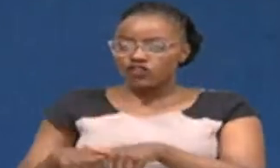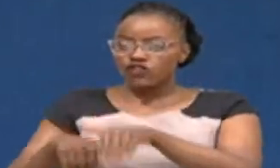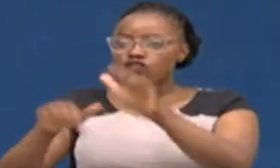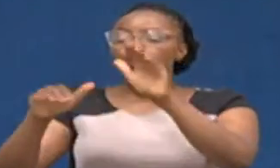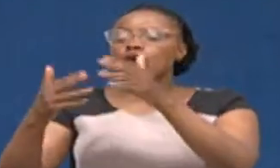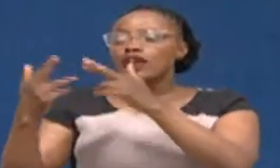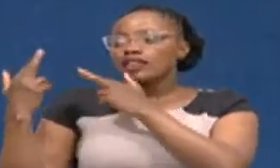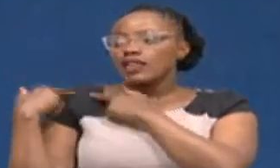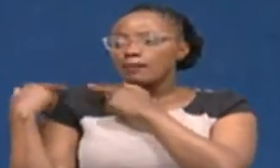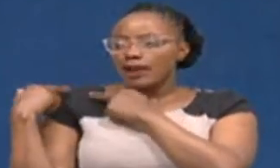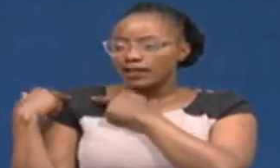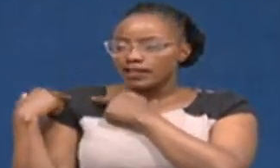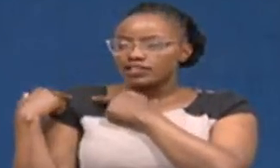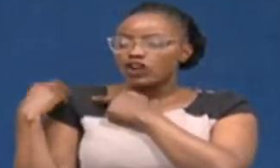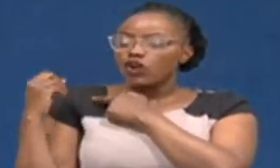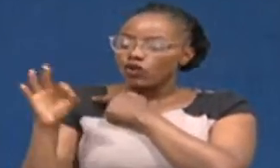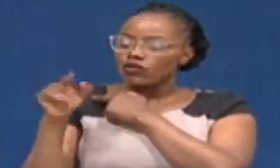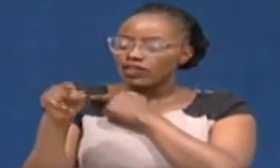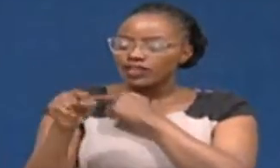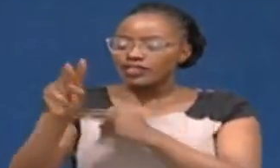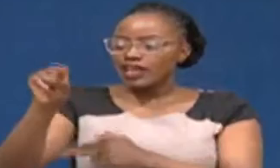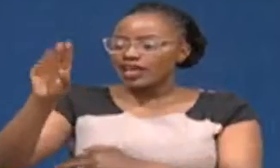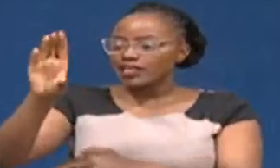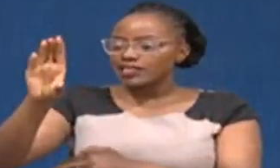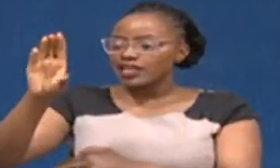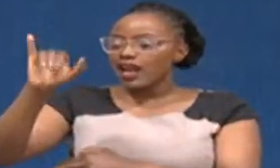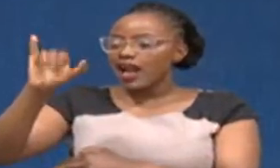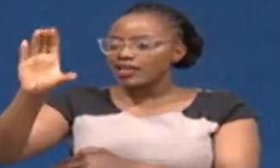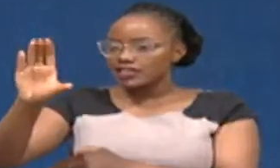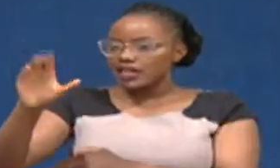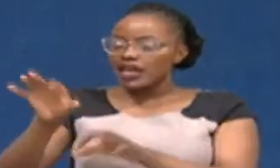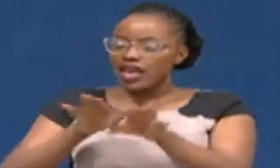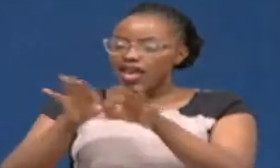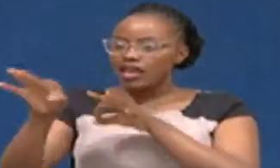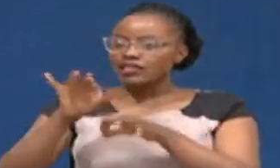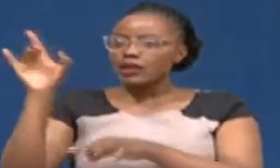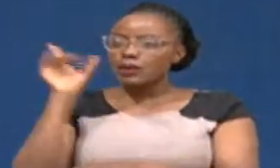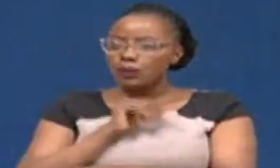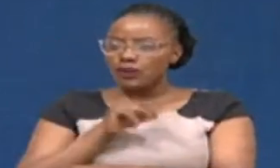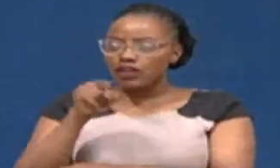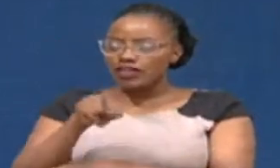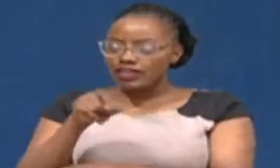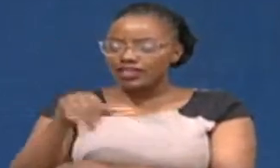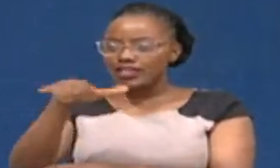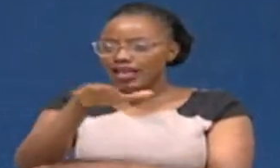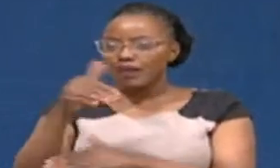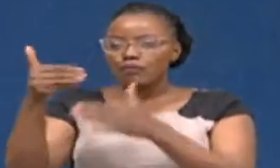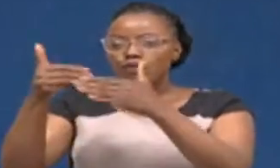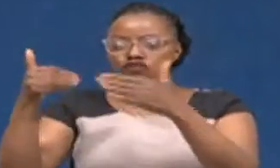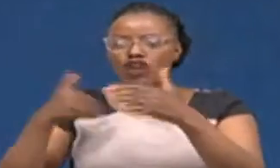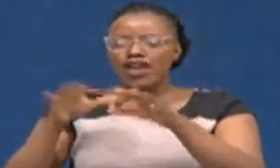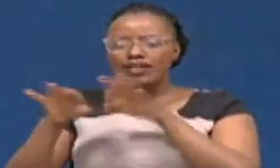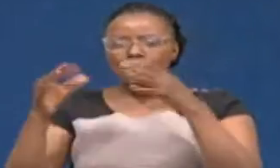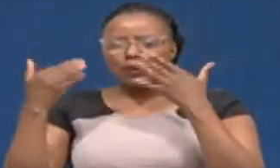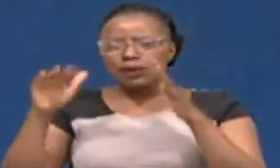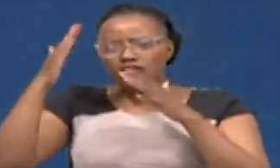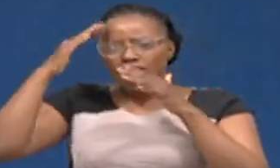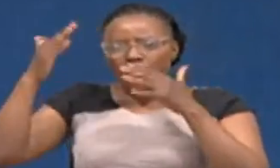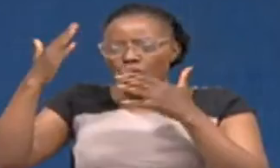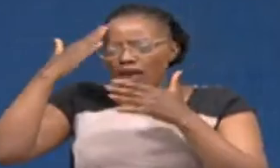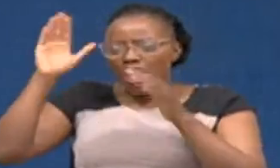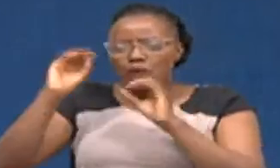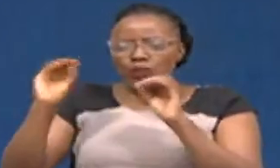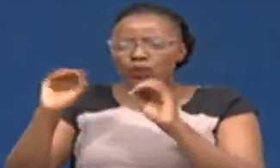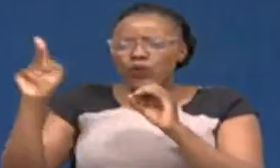to the mandate of NCIC. And I have explained in these platforms before, and I don't know